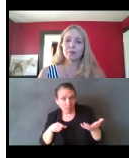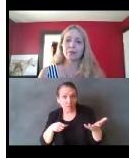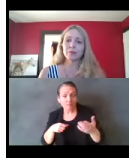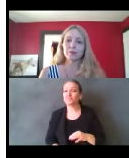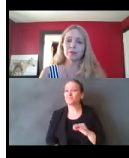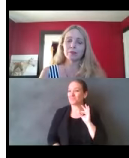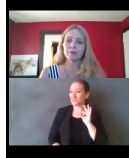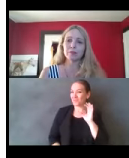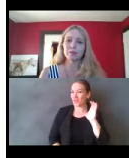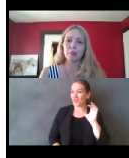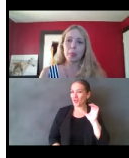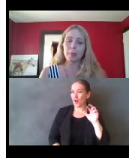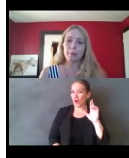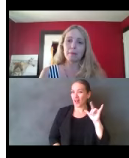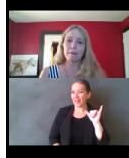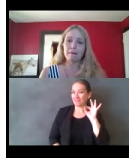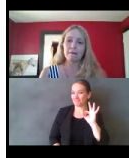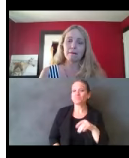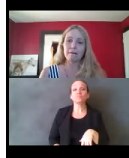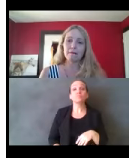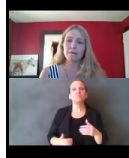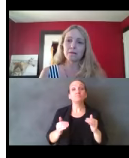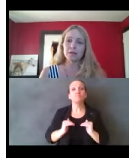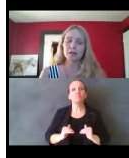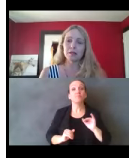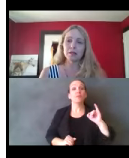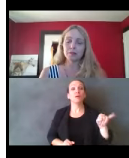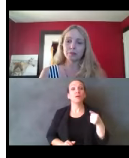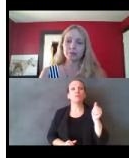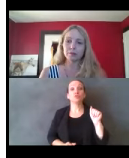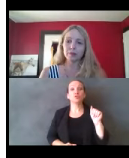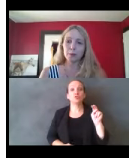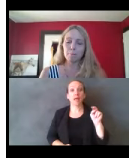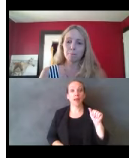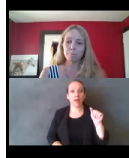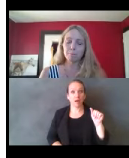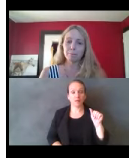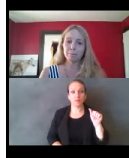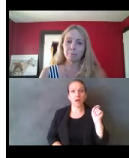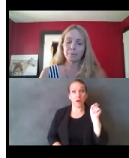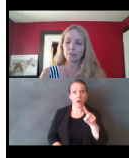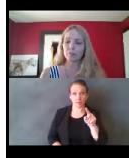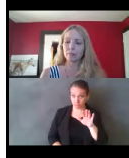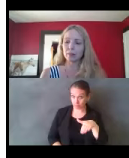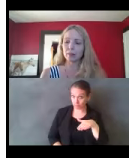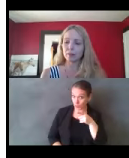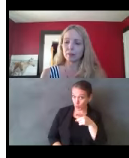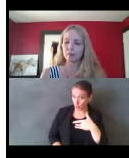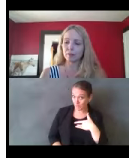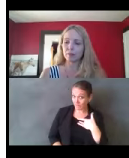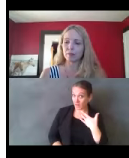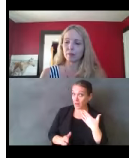Great. Jana was wondering if you think there will be some